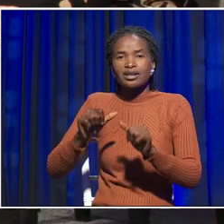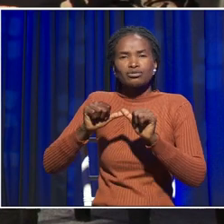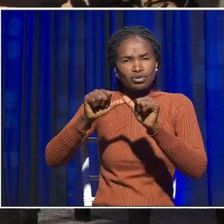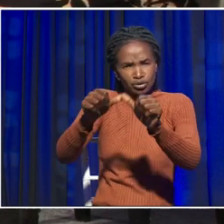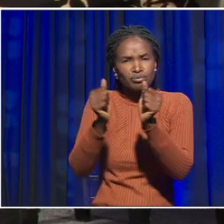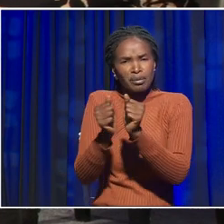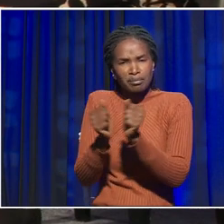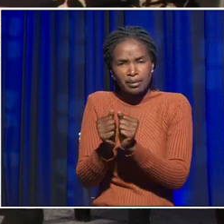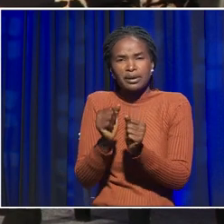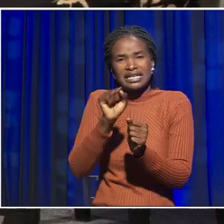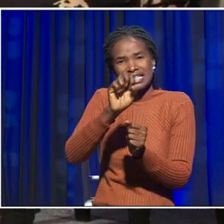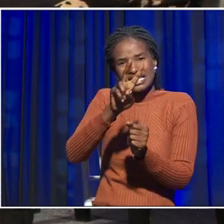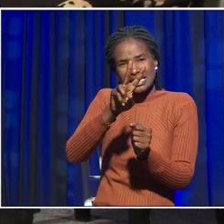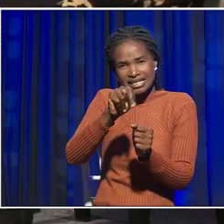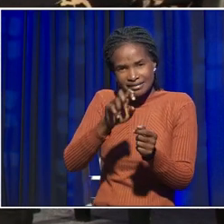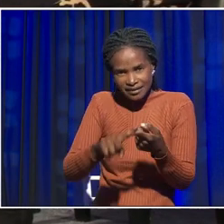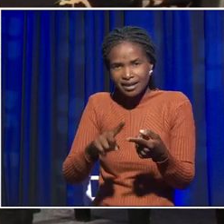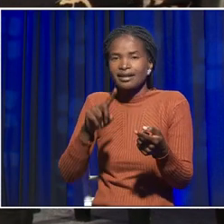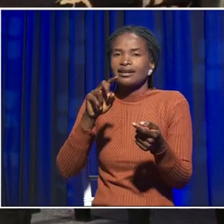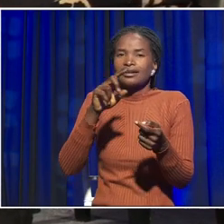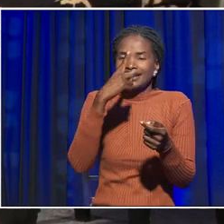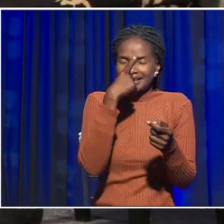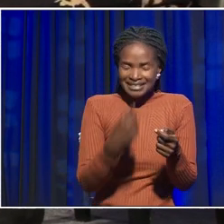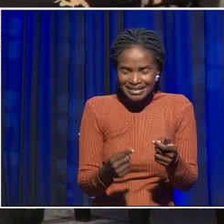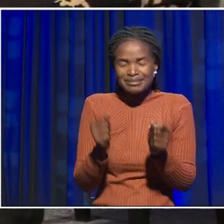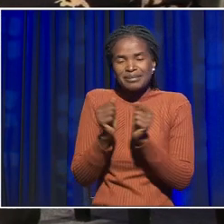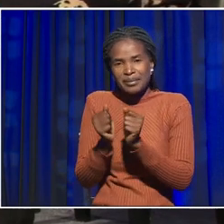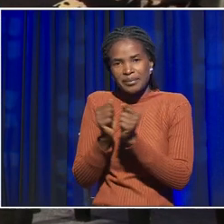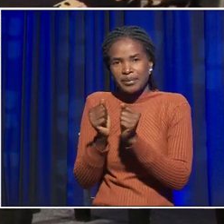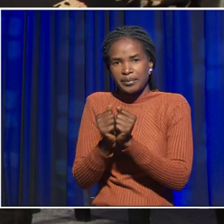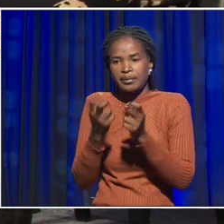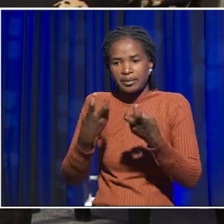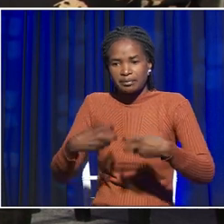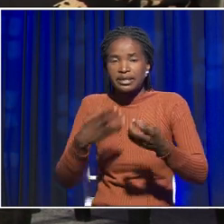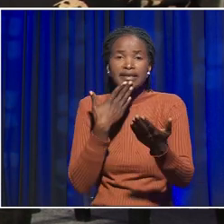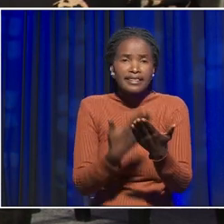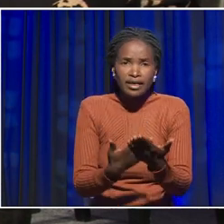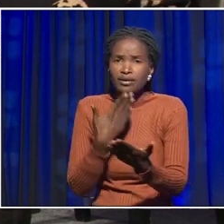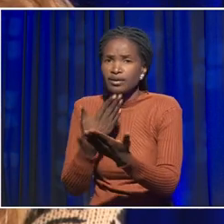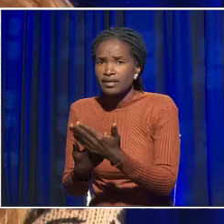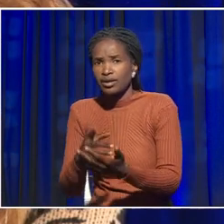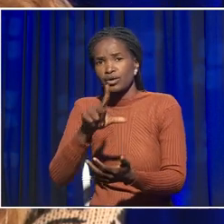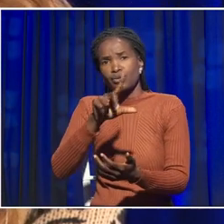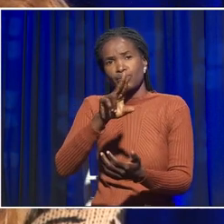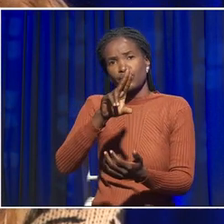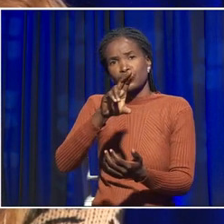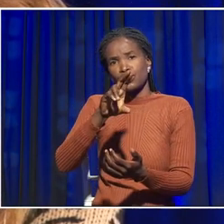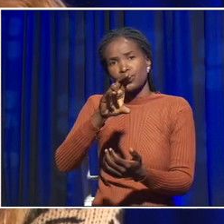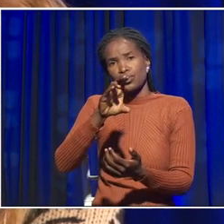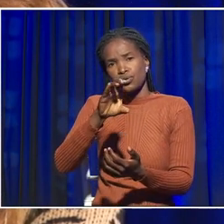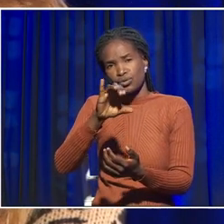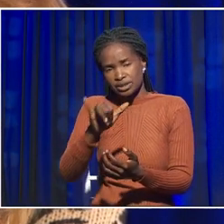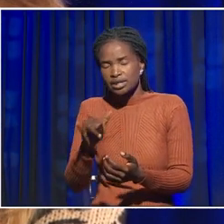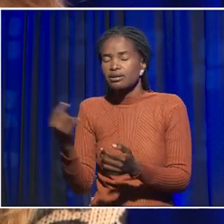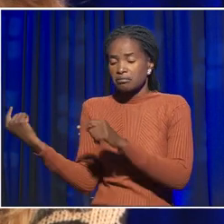forward. You know all from NBC, of course. And then LucyMay, thank you very much you. For being here with us today.